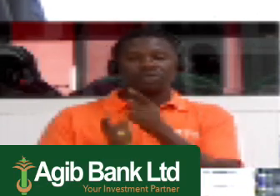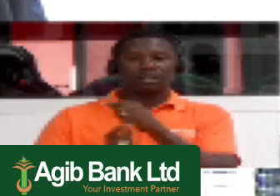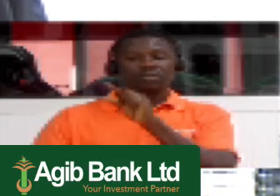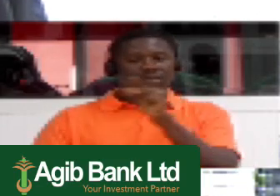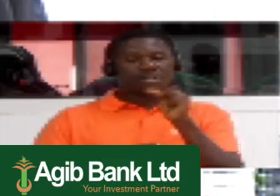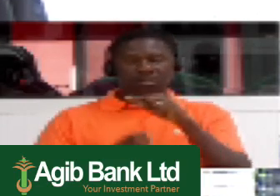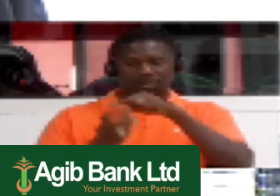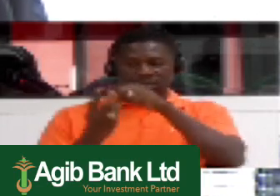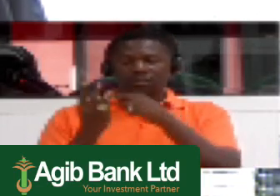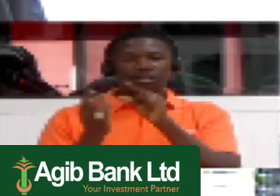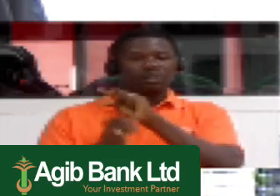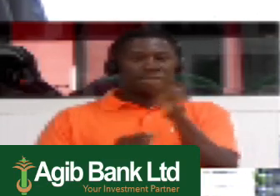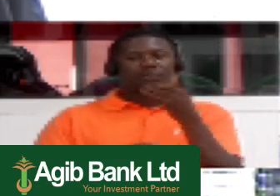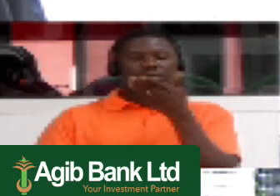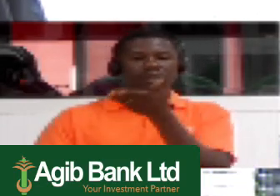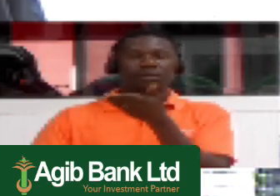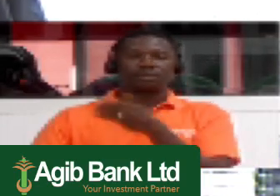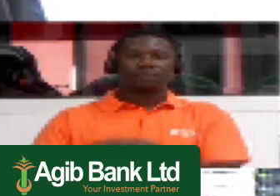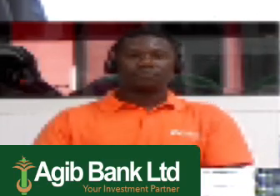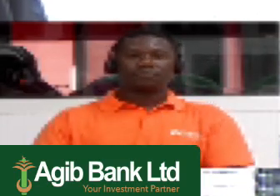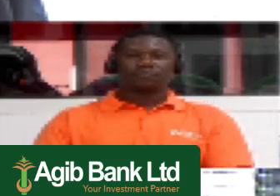these names in there.